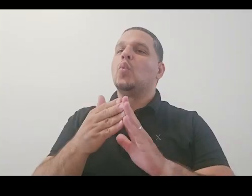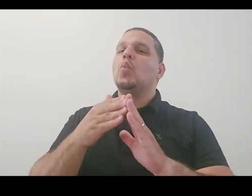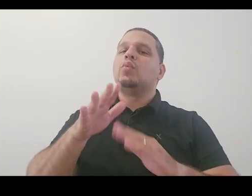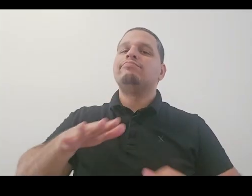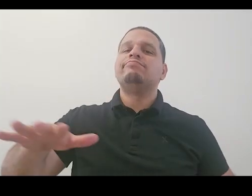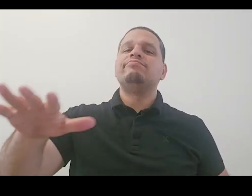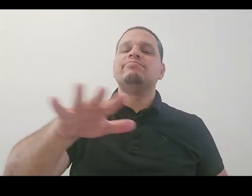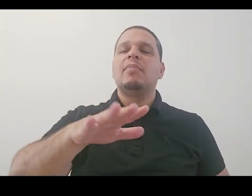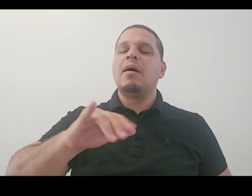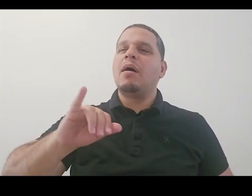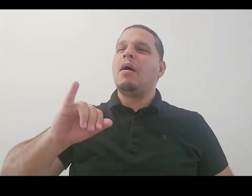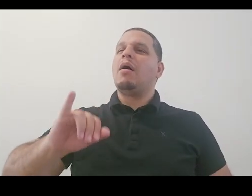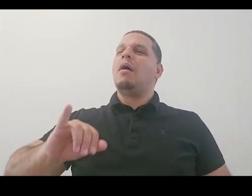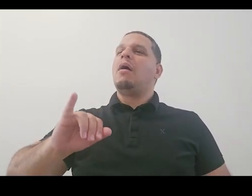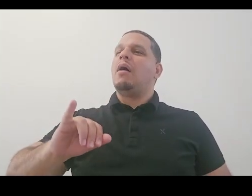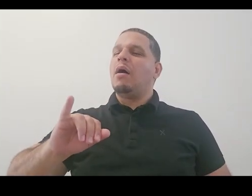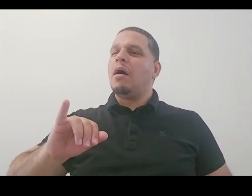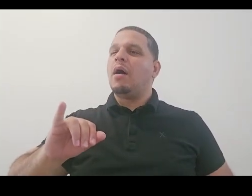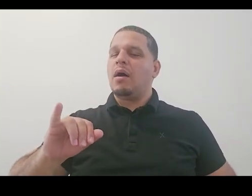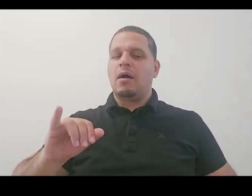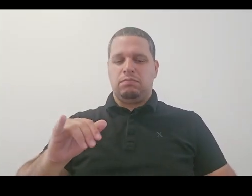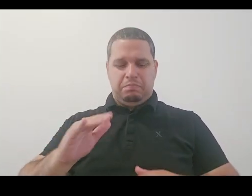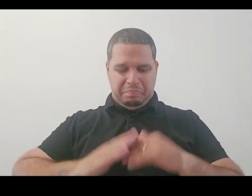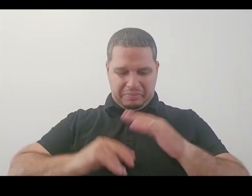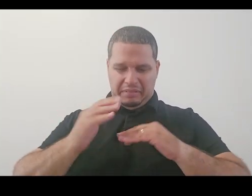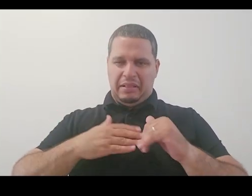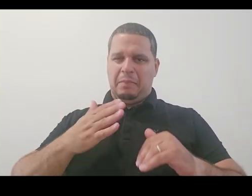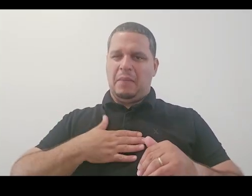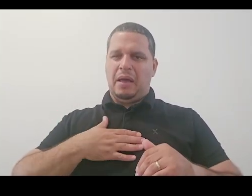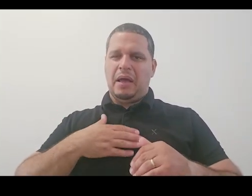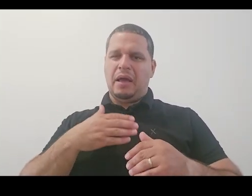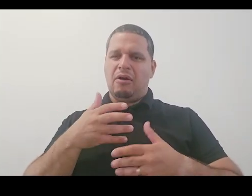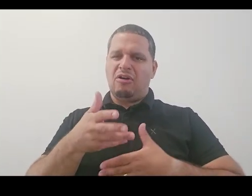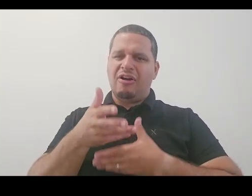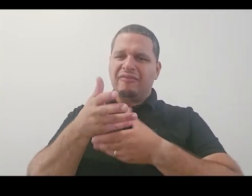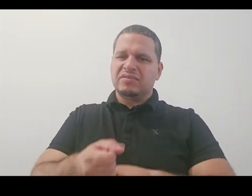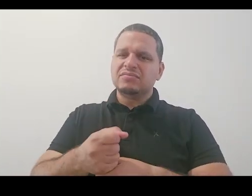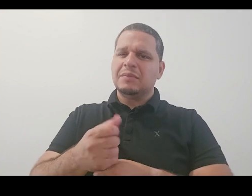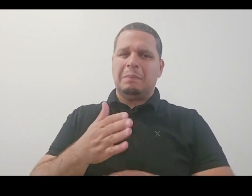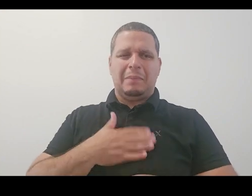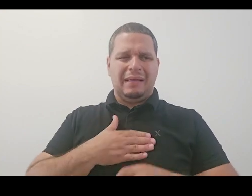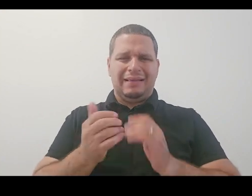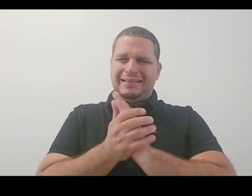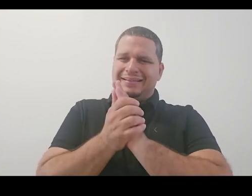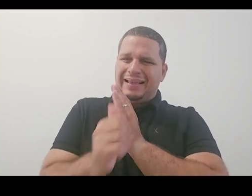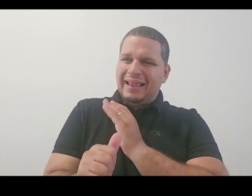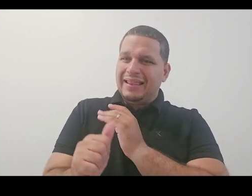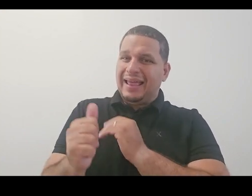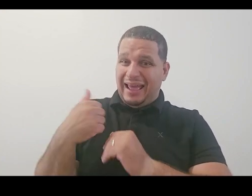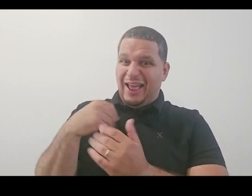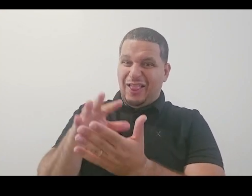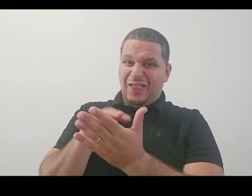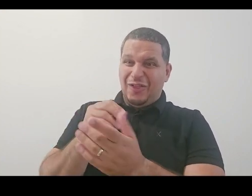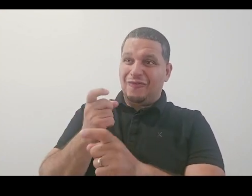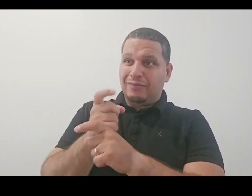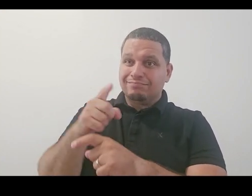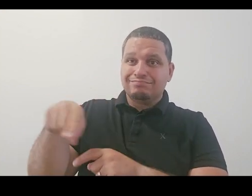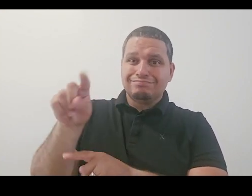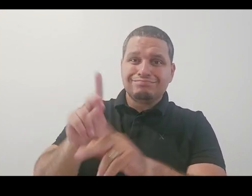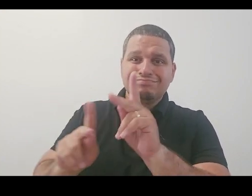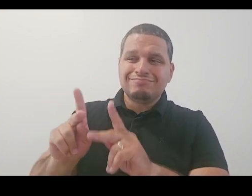there, I got so much power in my confidence, in my skills that I learned from those folks, in